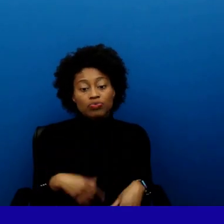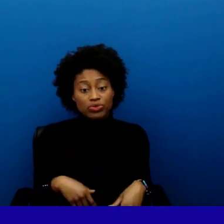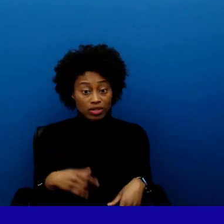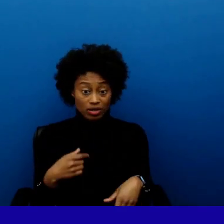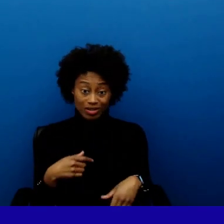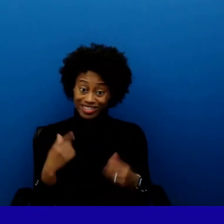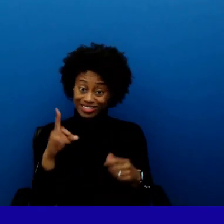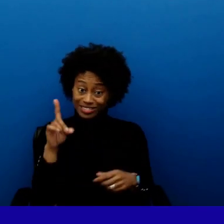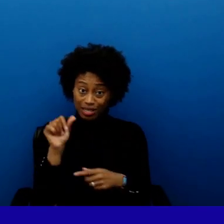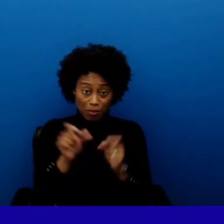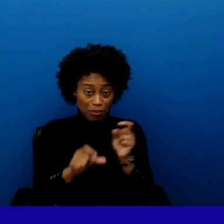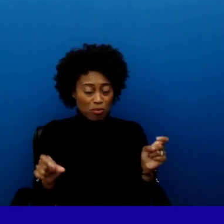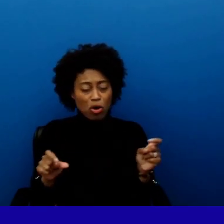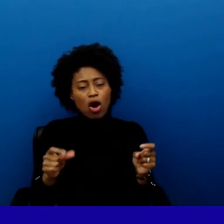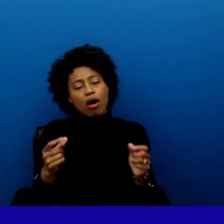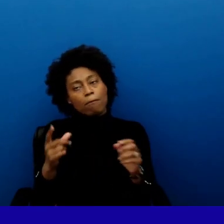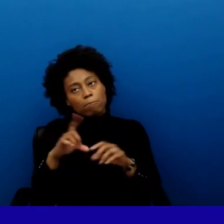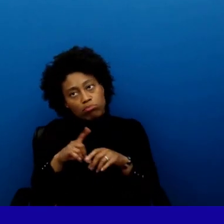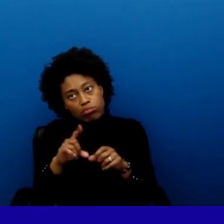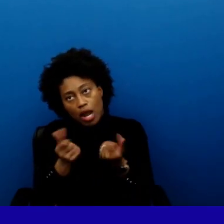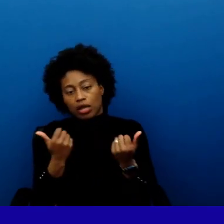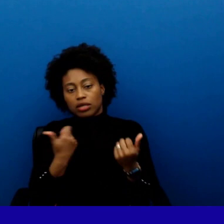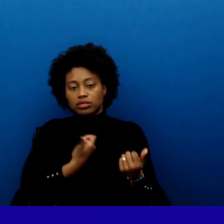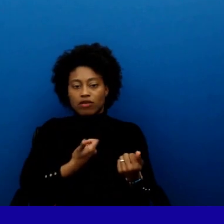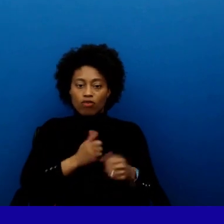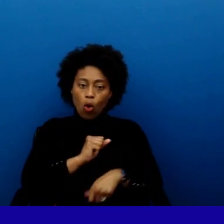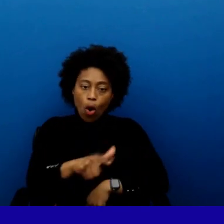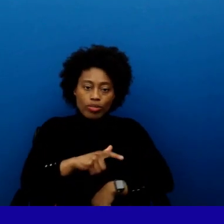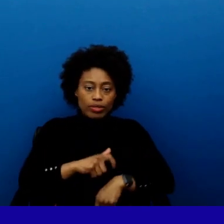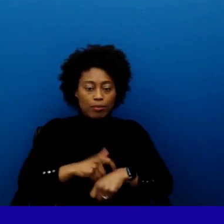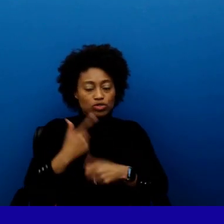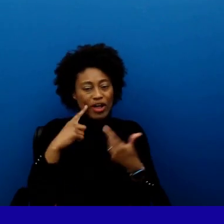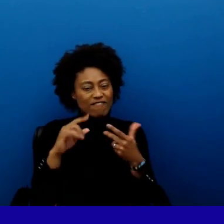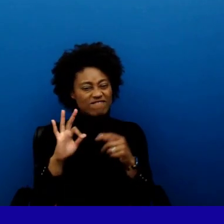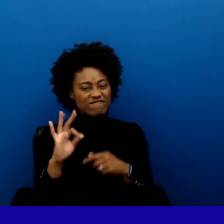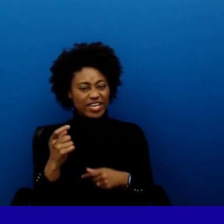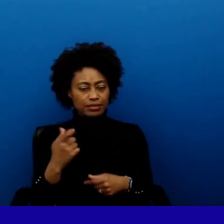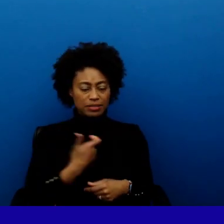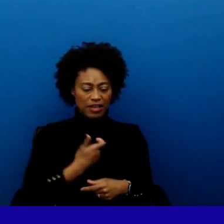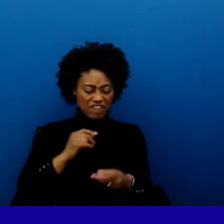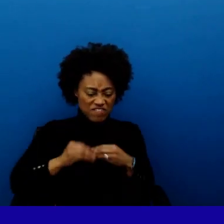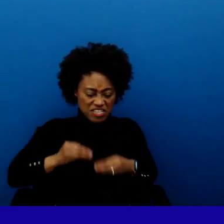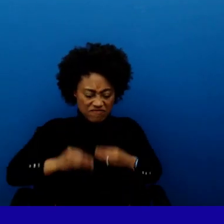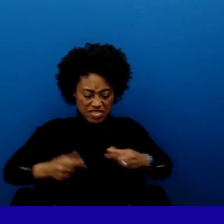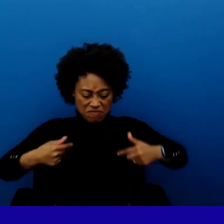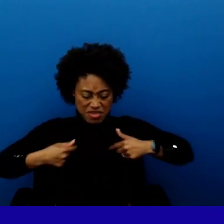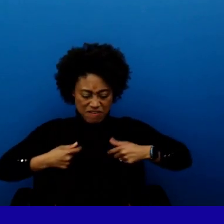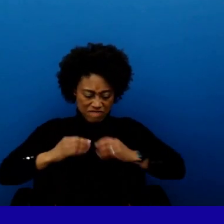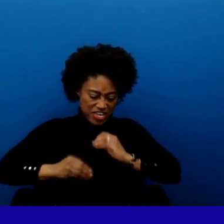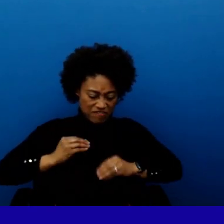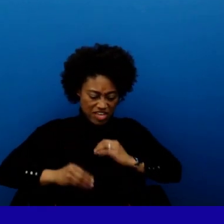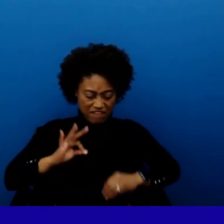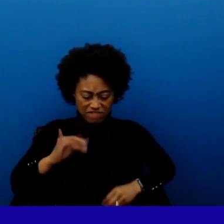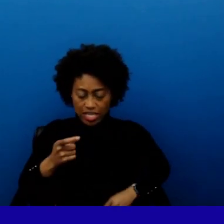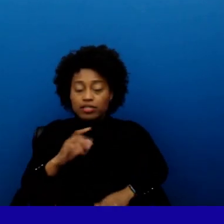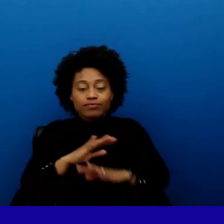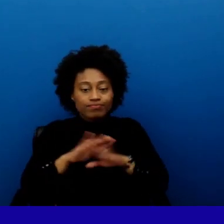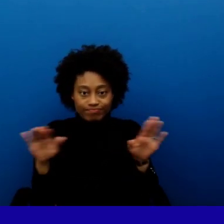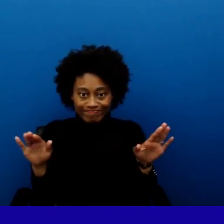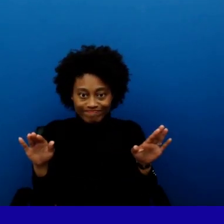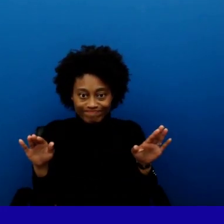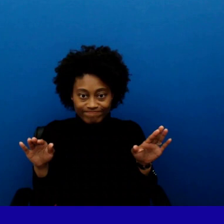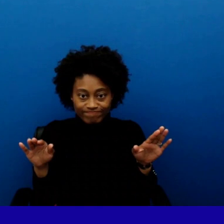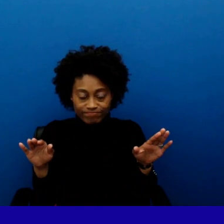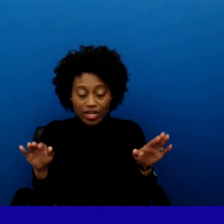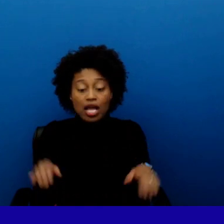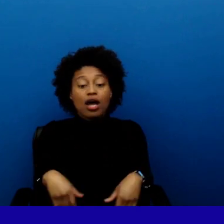break ourselves constantly to try and fit ourselves into an ableist world. And my message is like, no, like don't.